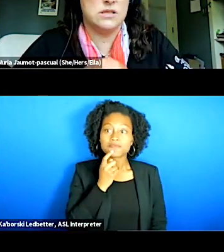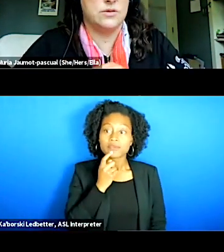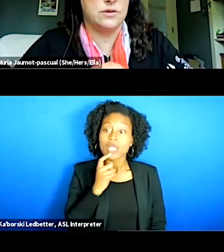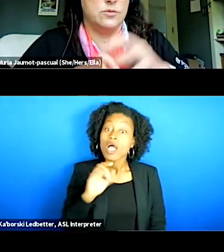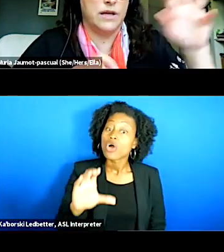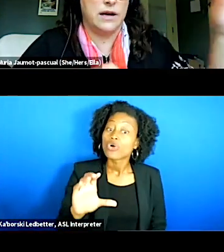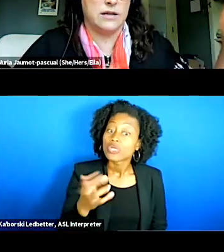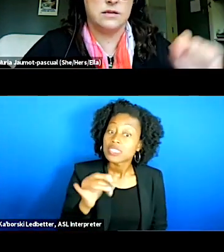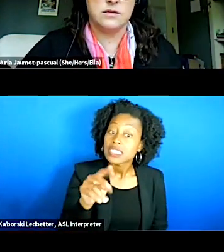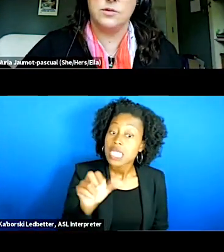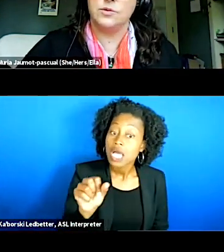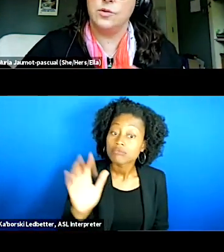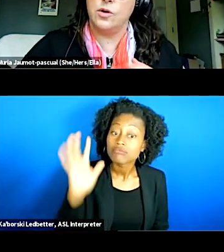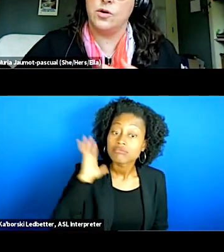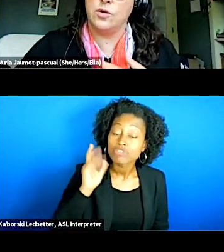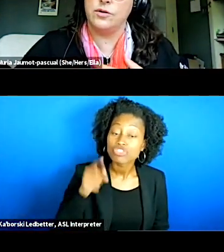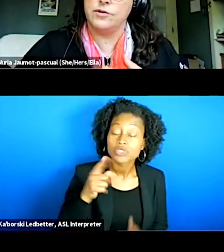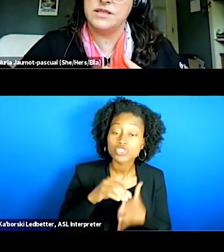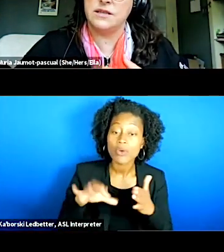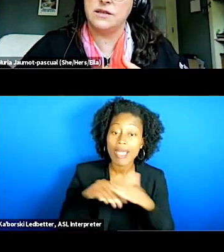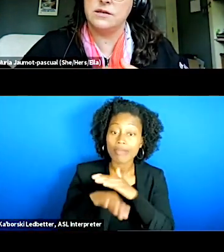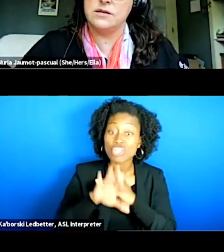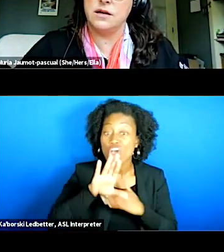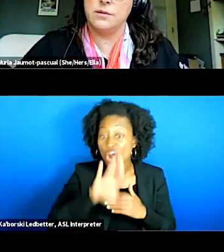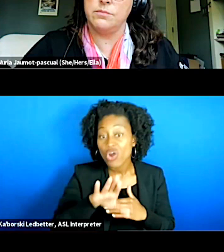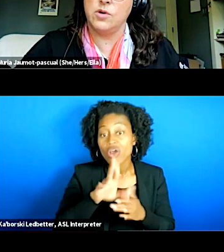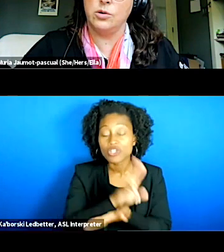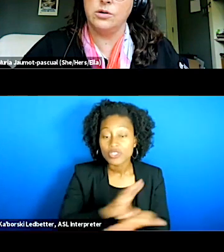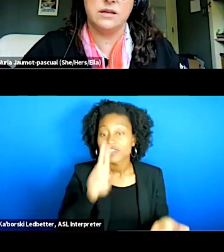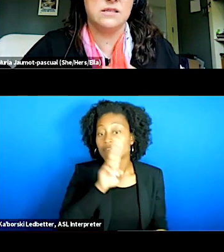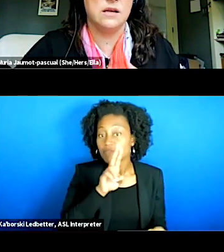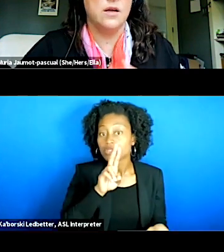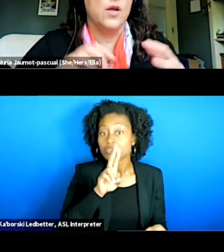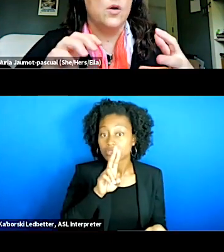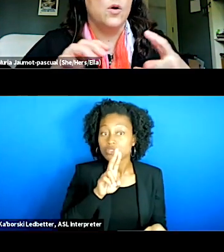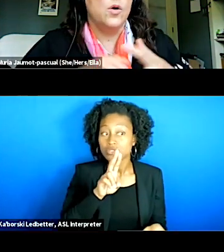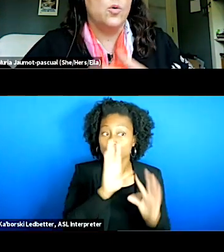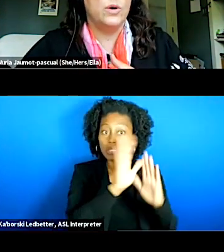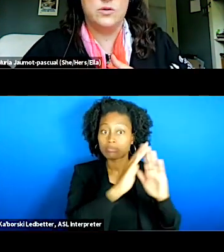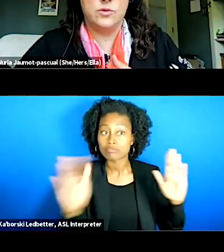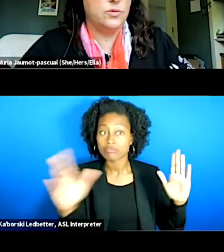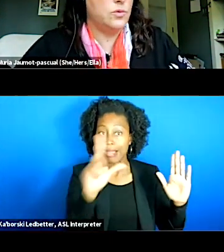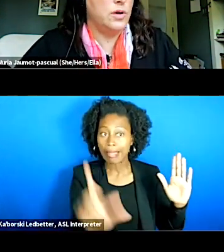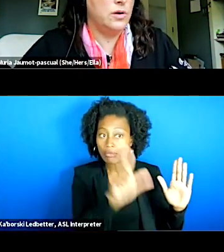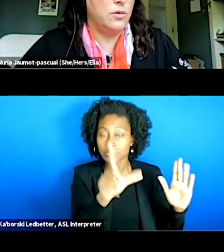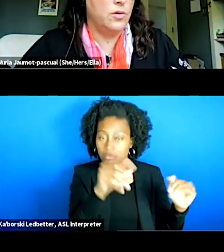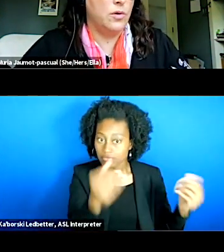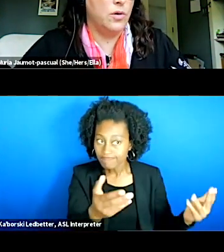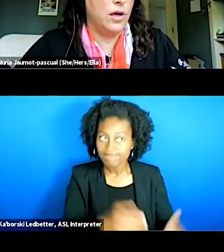Christina was a student, we had access to her university's holdings. We do